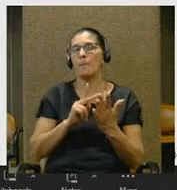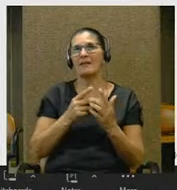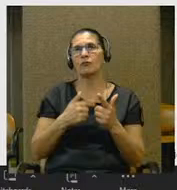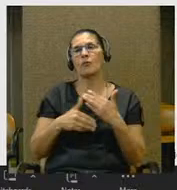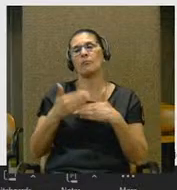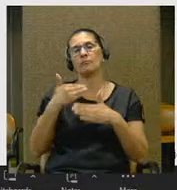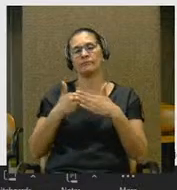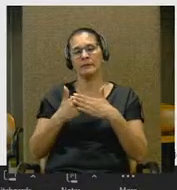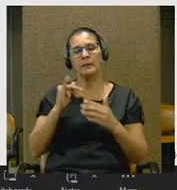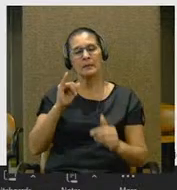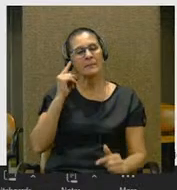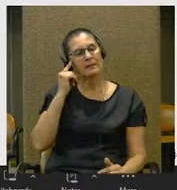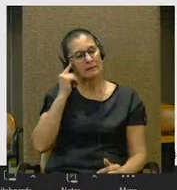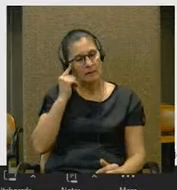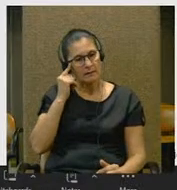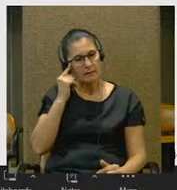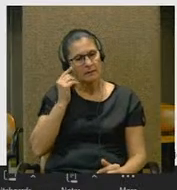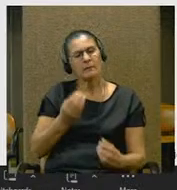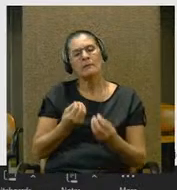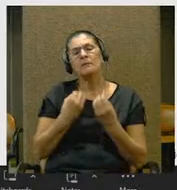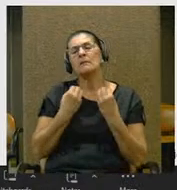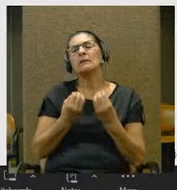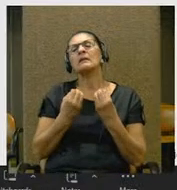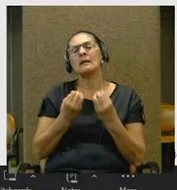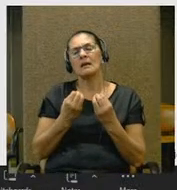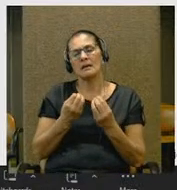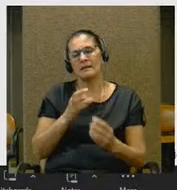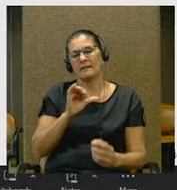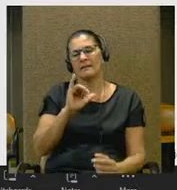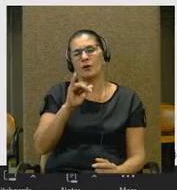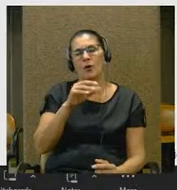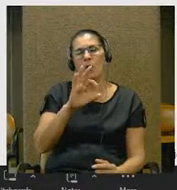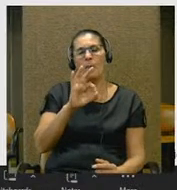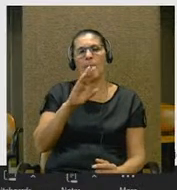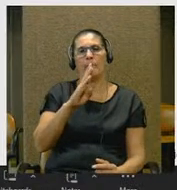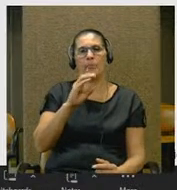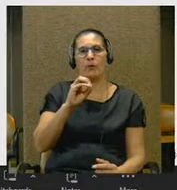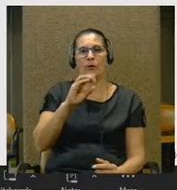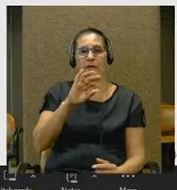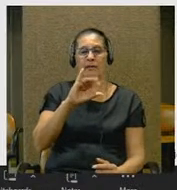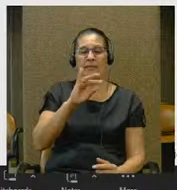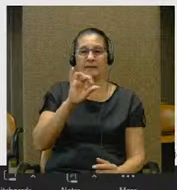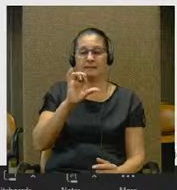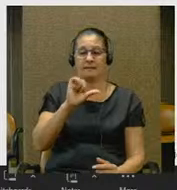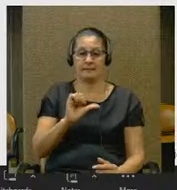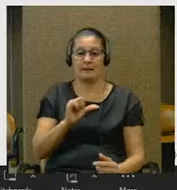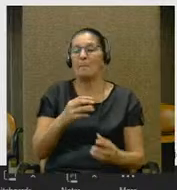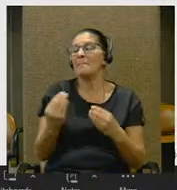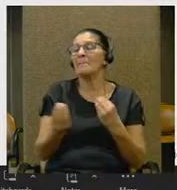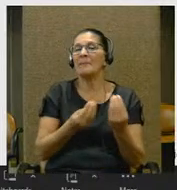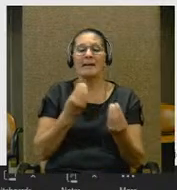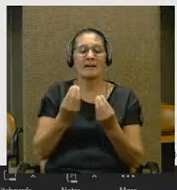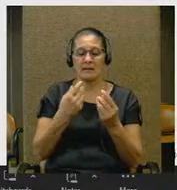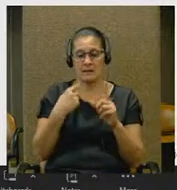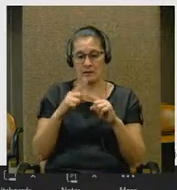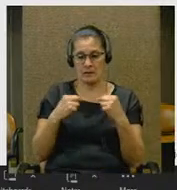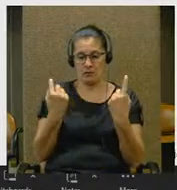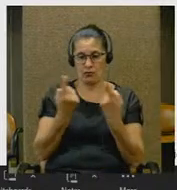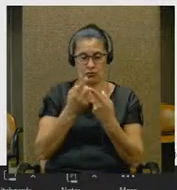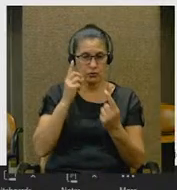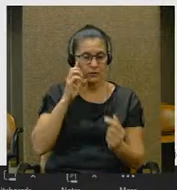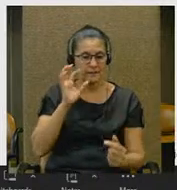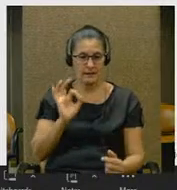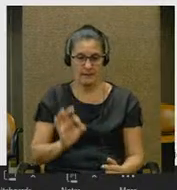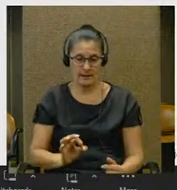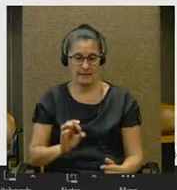consider, well, what are opioids? Making sure that you all have a similar understanding. As you know, opioids are